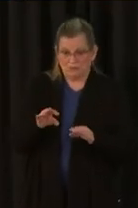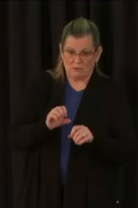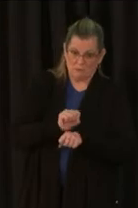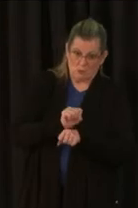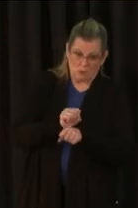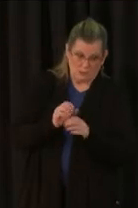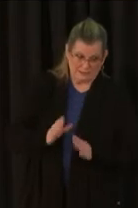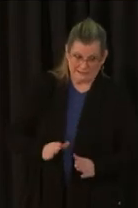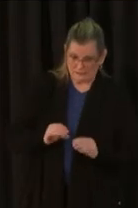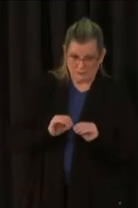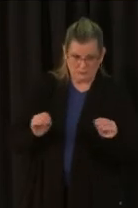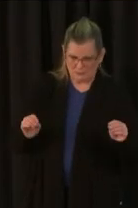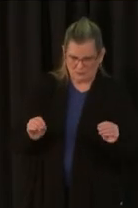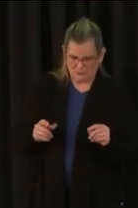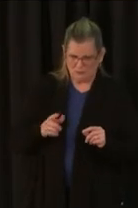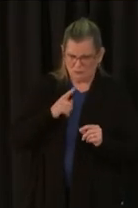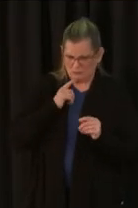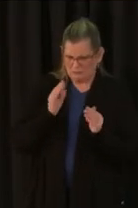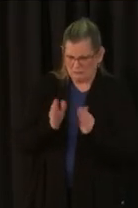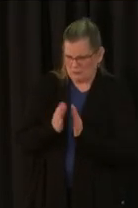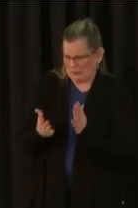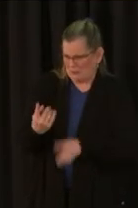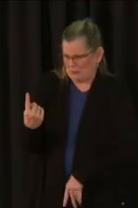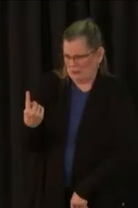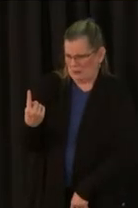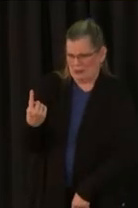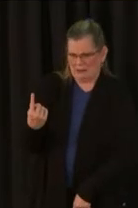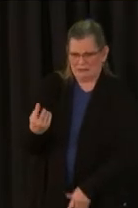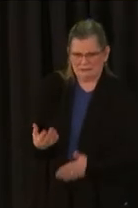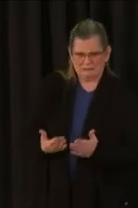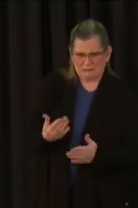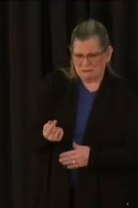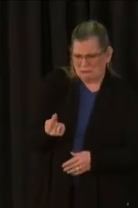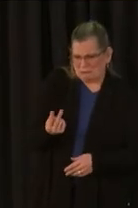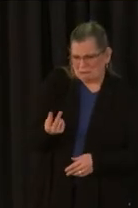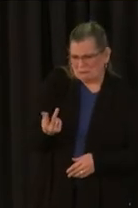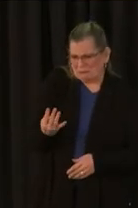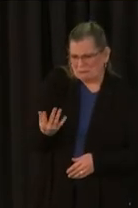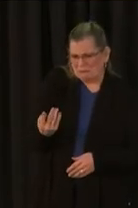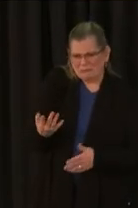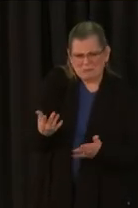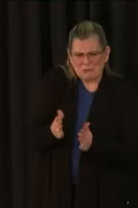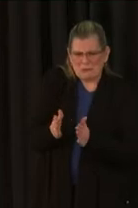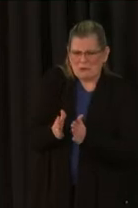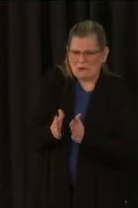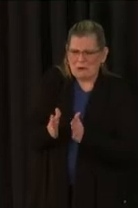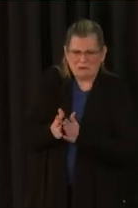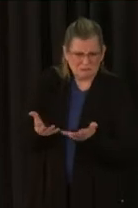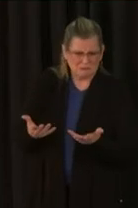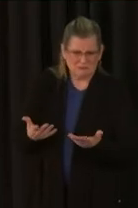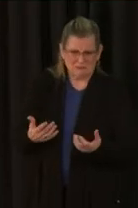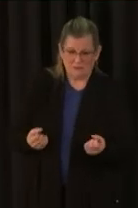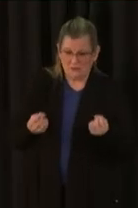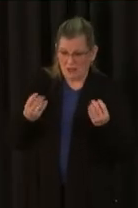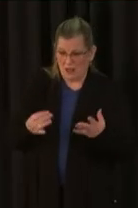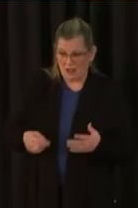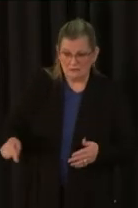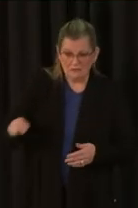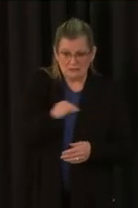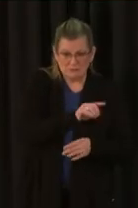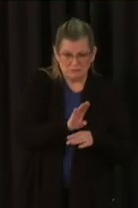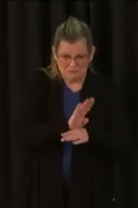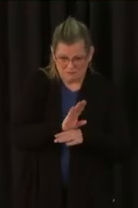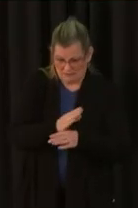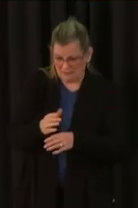particular industry, in this E2 design, that we wanted to factor in that over the course of the year, that a lot of these businesses, as they get